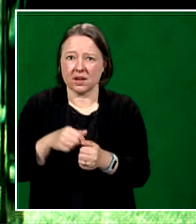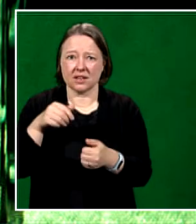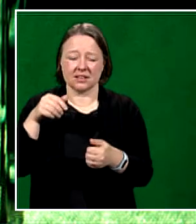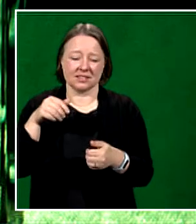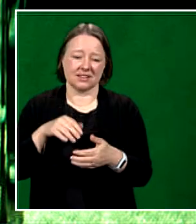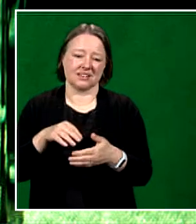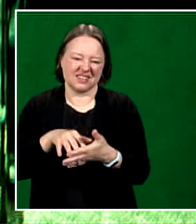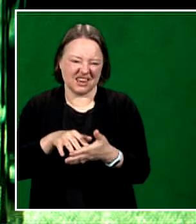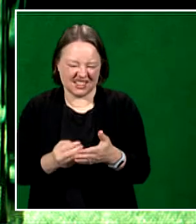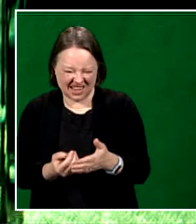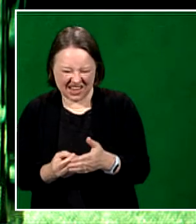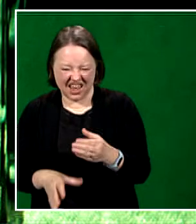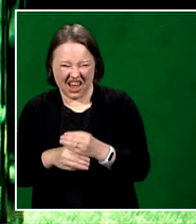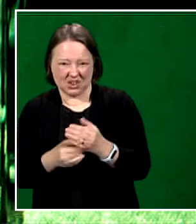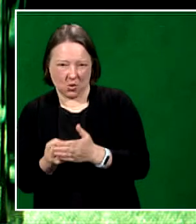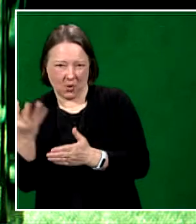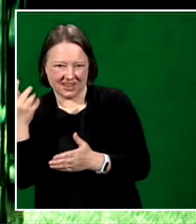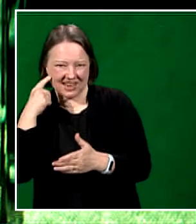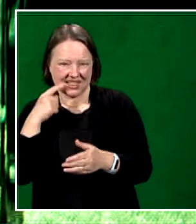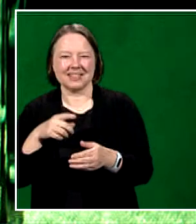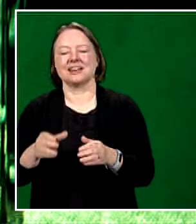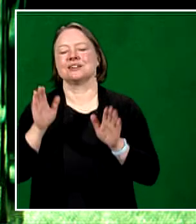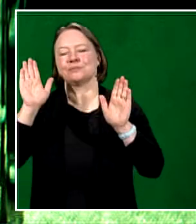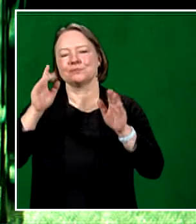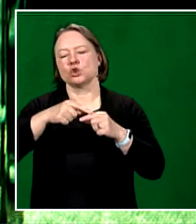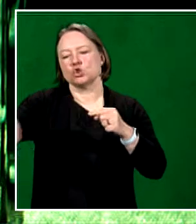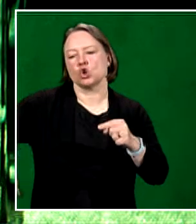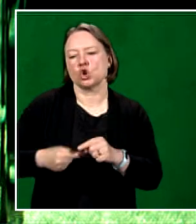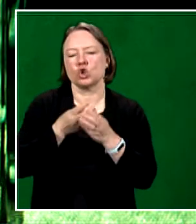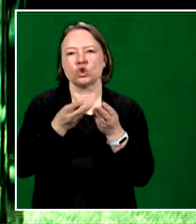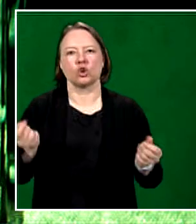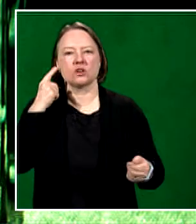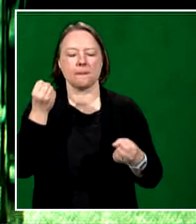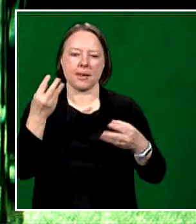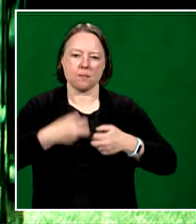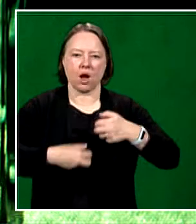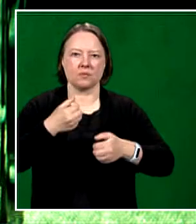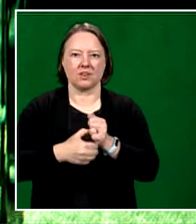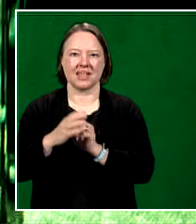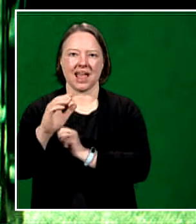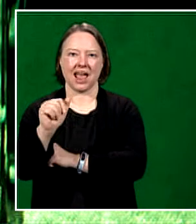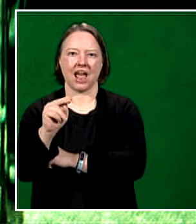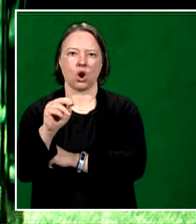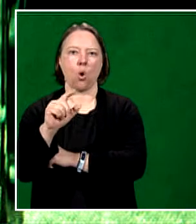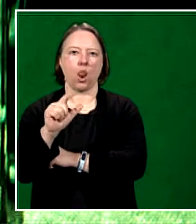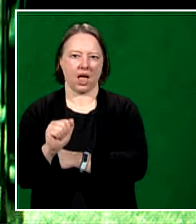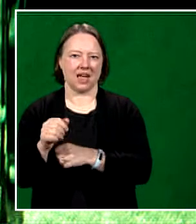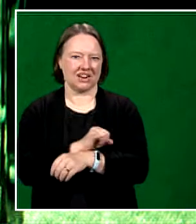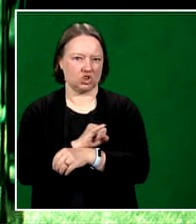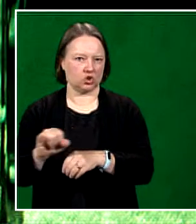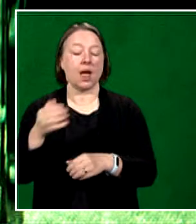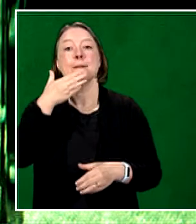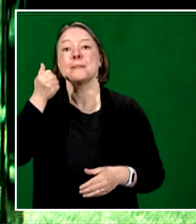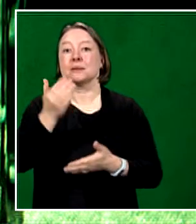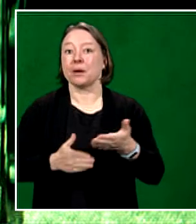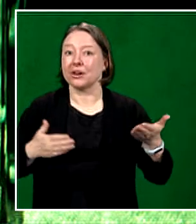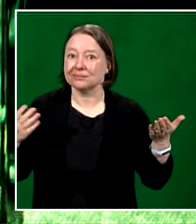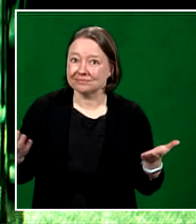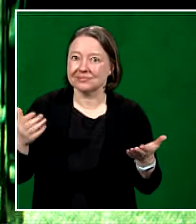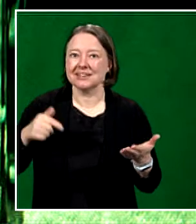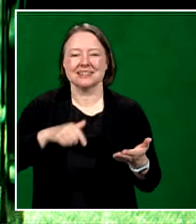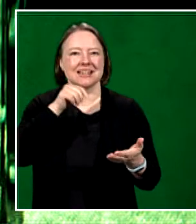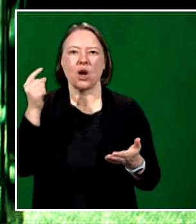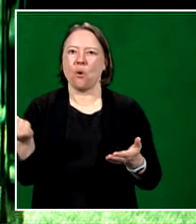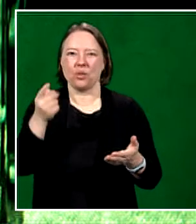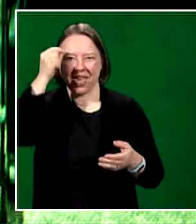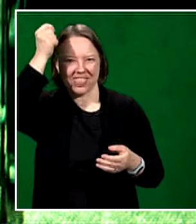and providing a sustainable circular solution to multiple problems in the canola industry. And the best part is, this isn't just